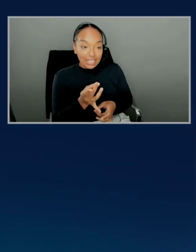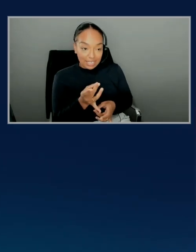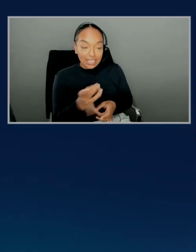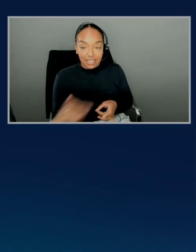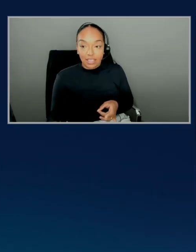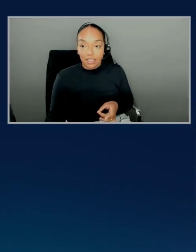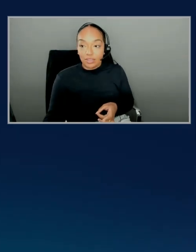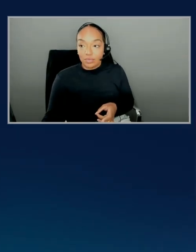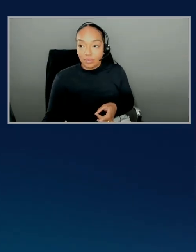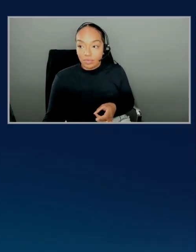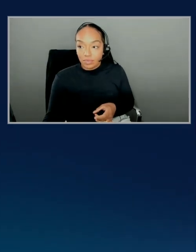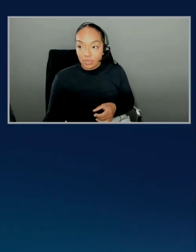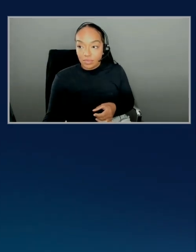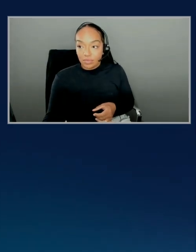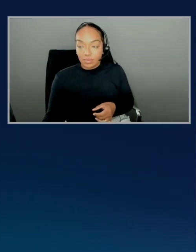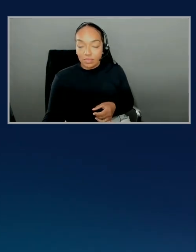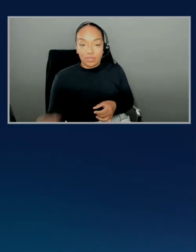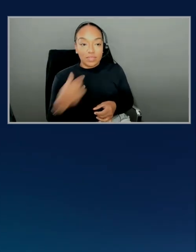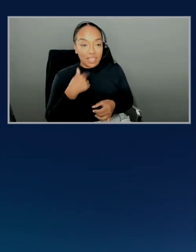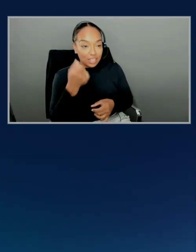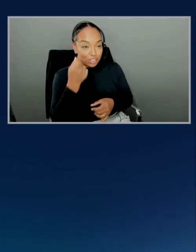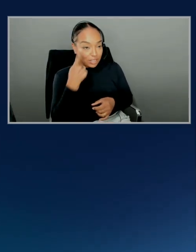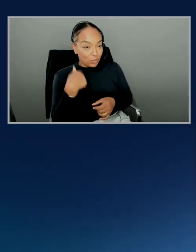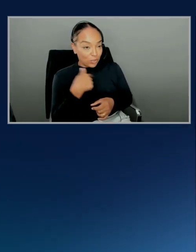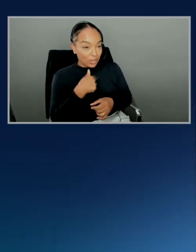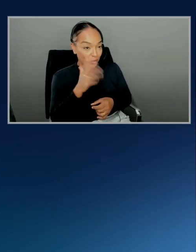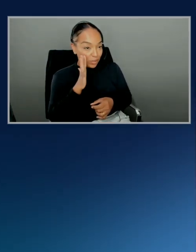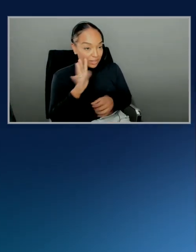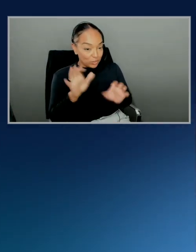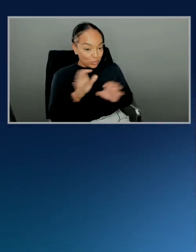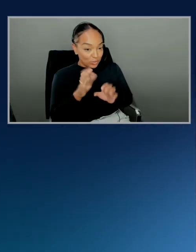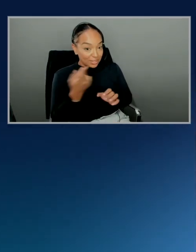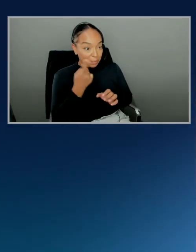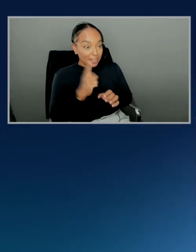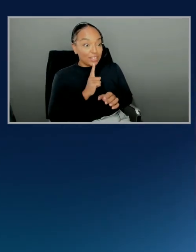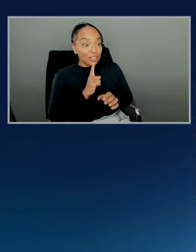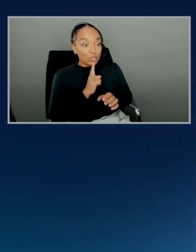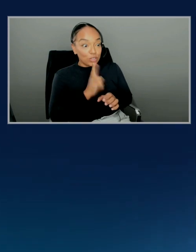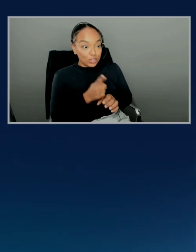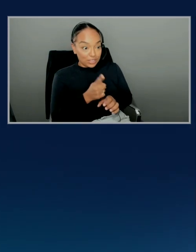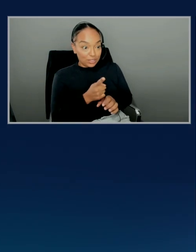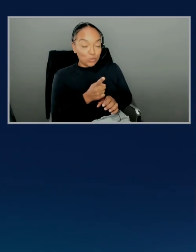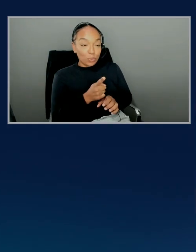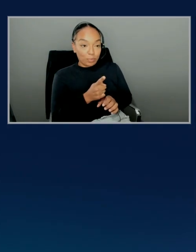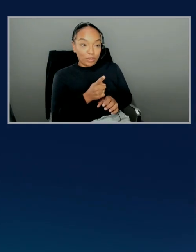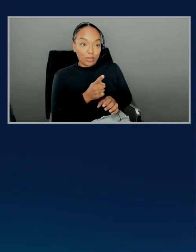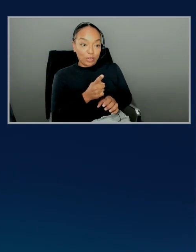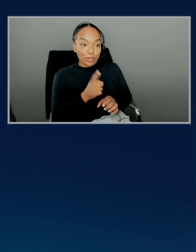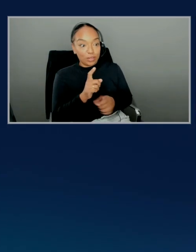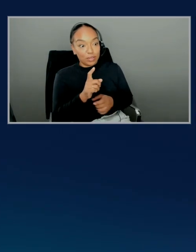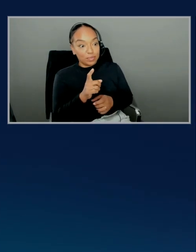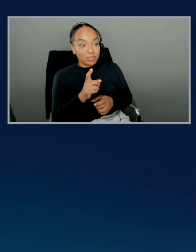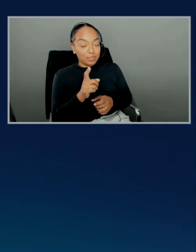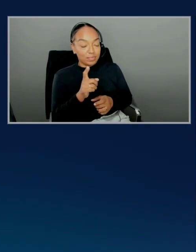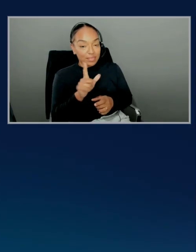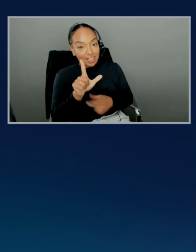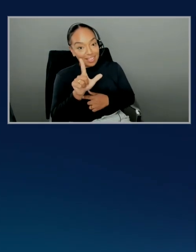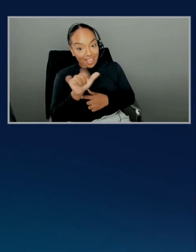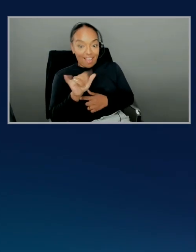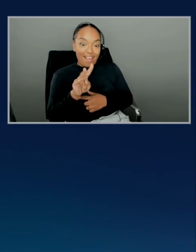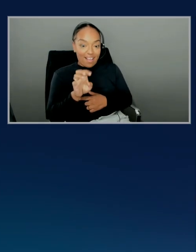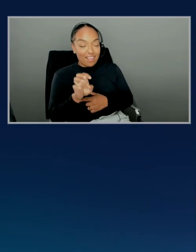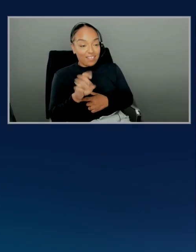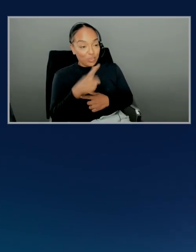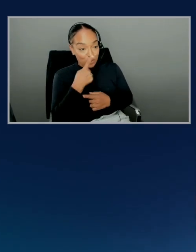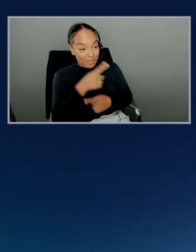to potentially be doing something super live. Is that about accurate? Would you mind introducing yourself and letting us know how many pets